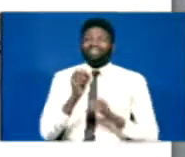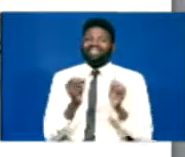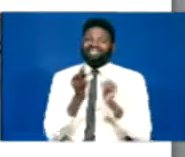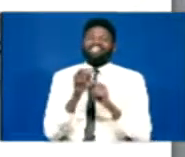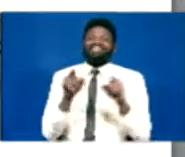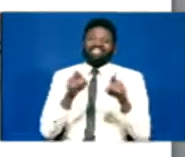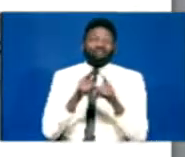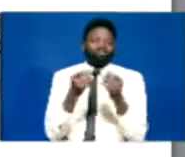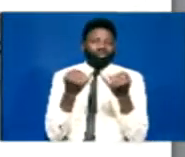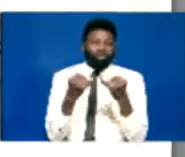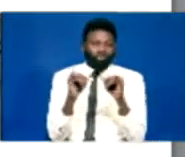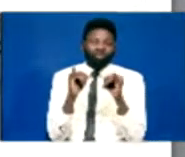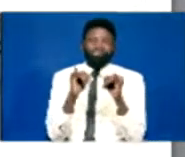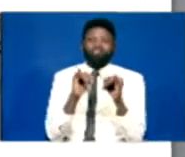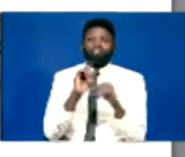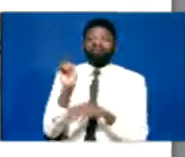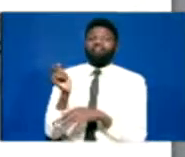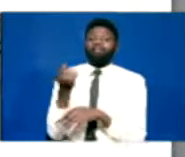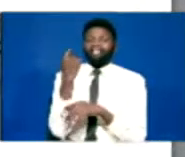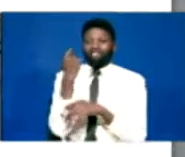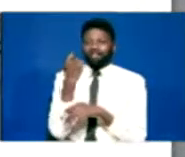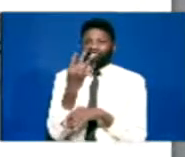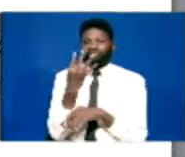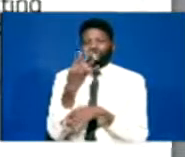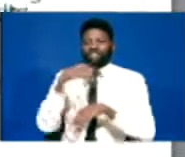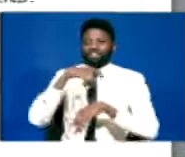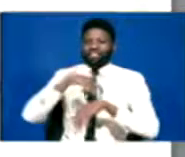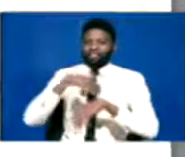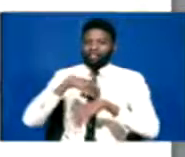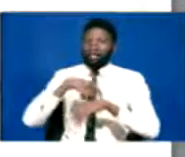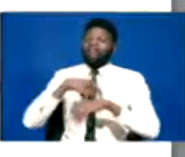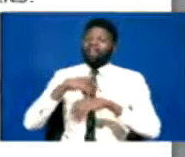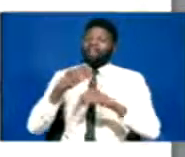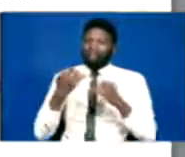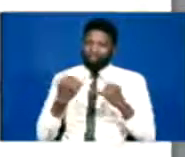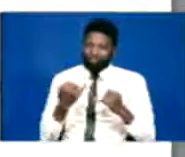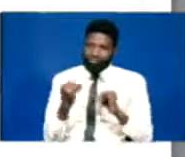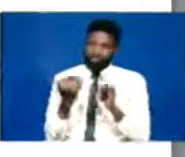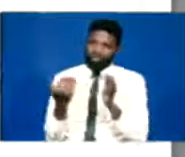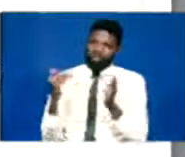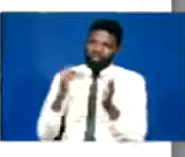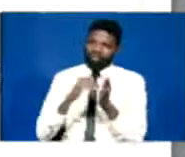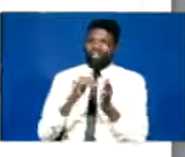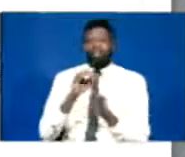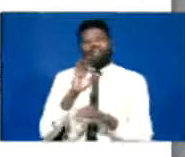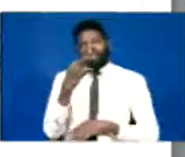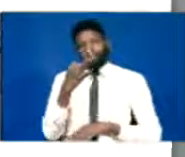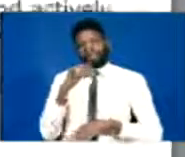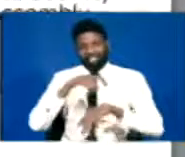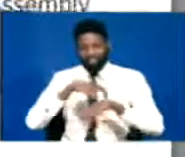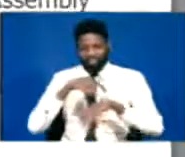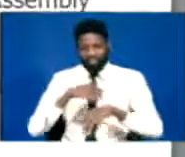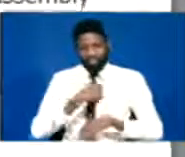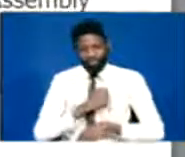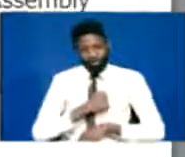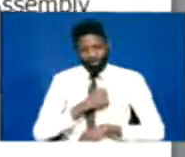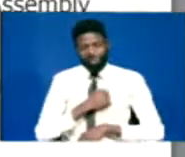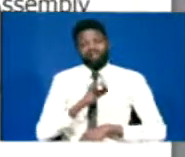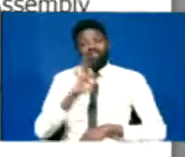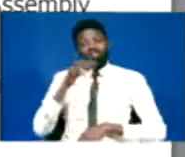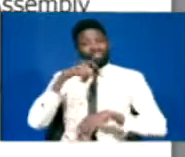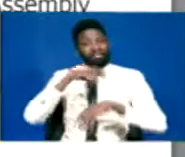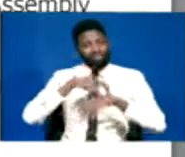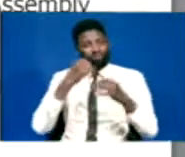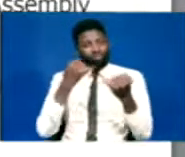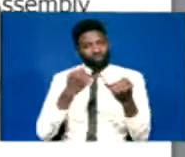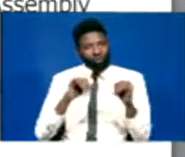presidency, making this the fourth time that he attempted, the third time rather, that he attempted his